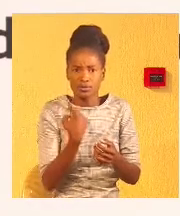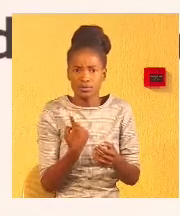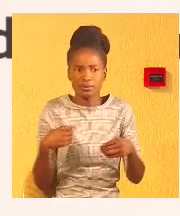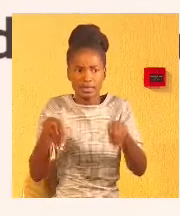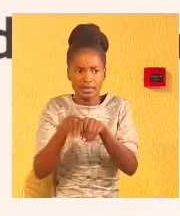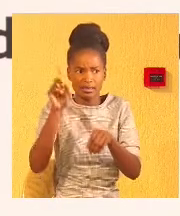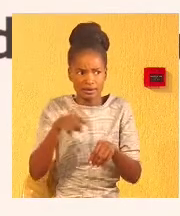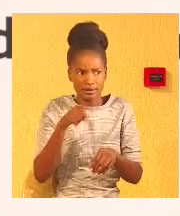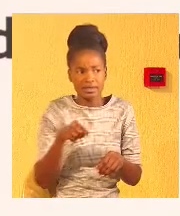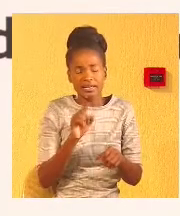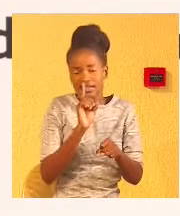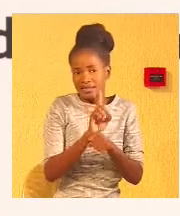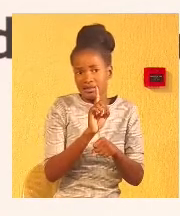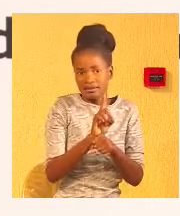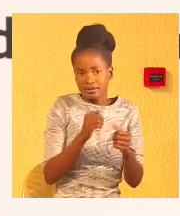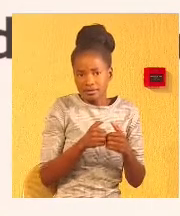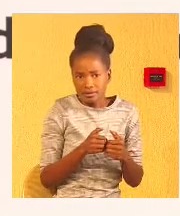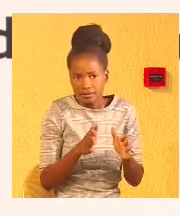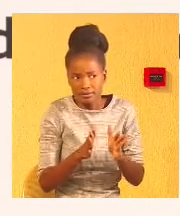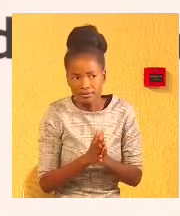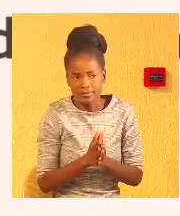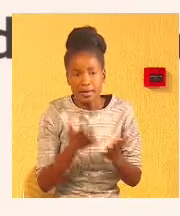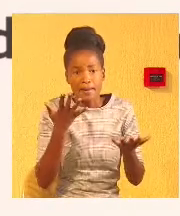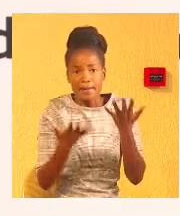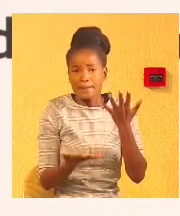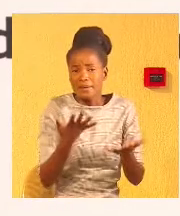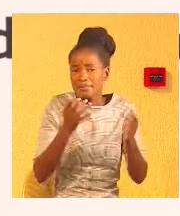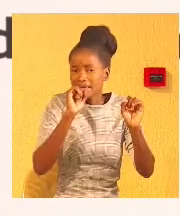base where they do not have the requisite